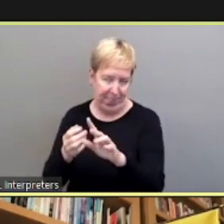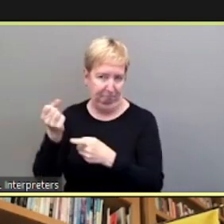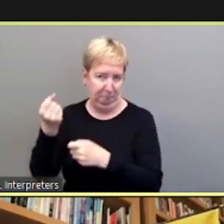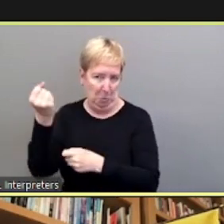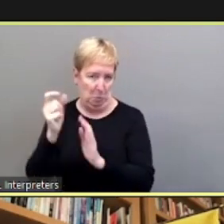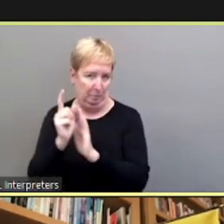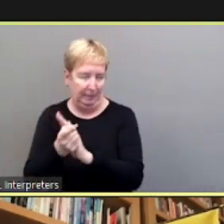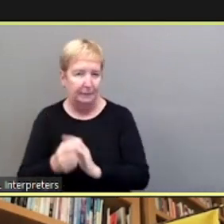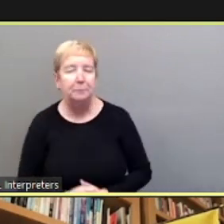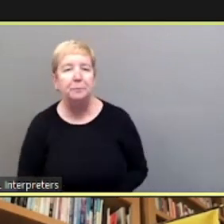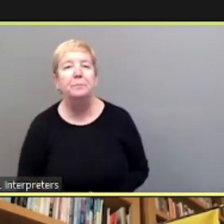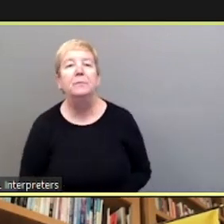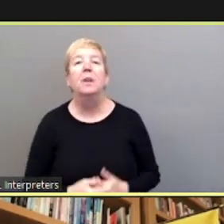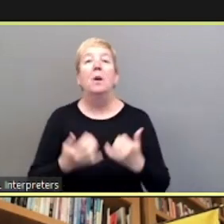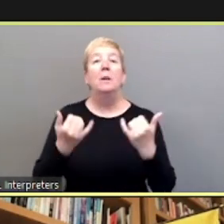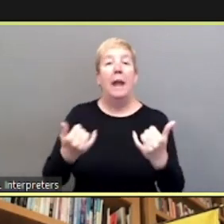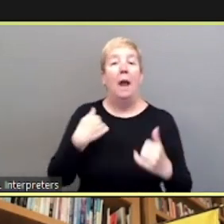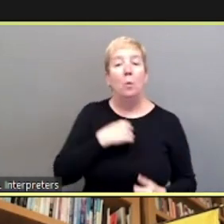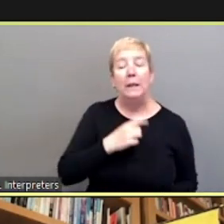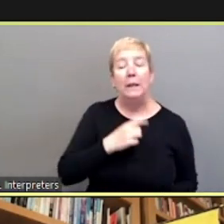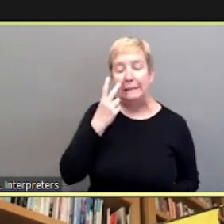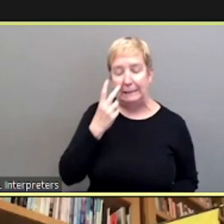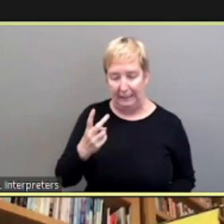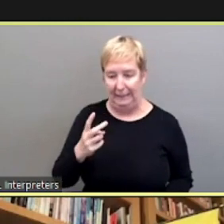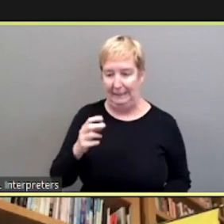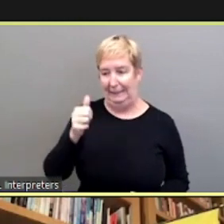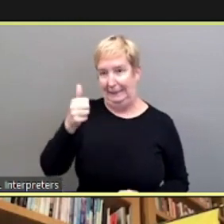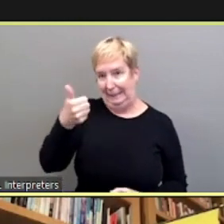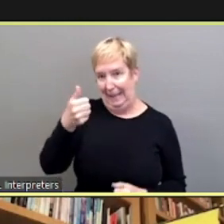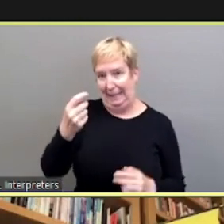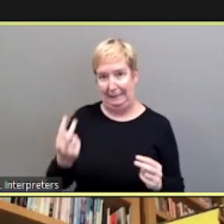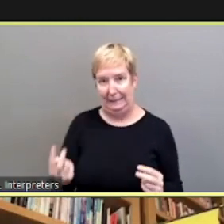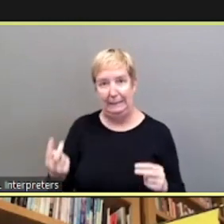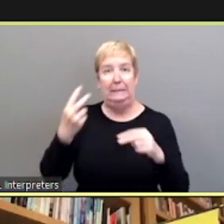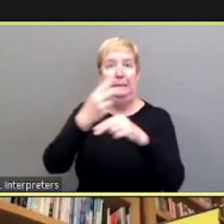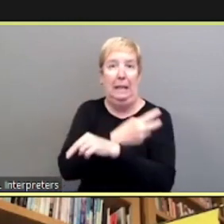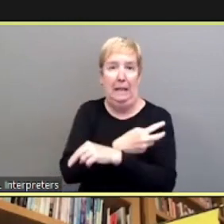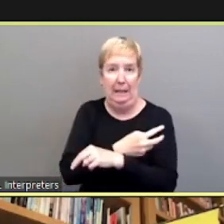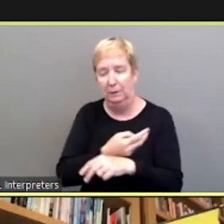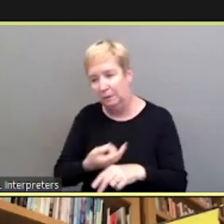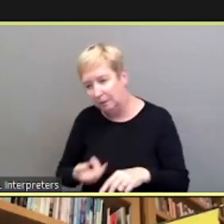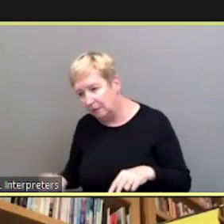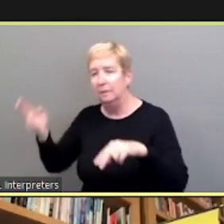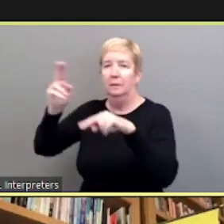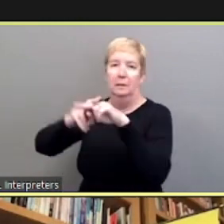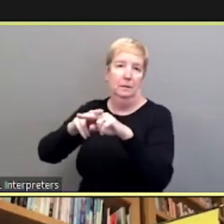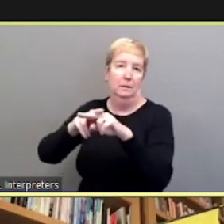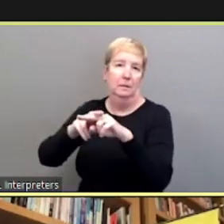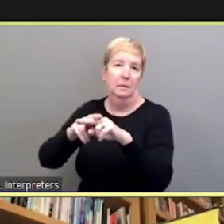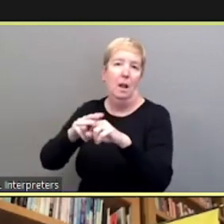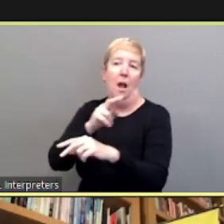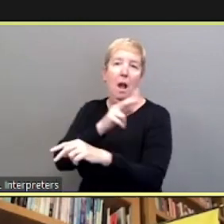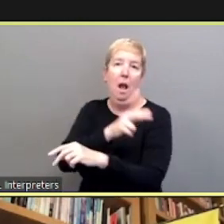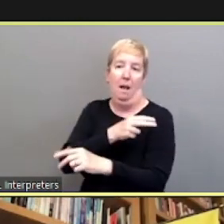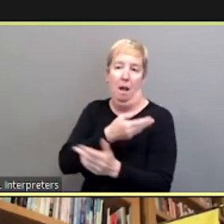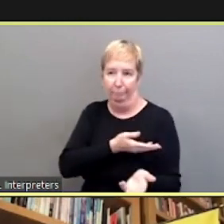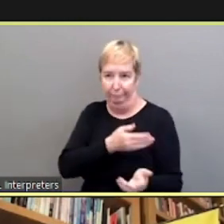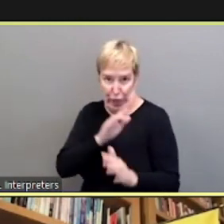So we are seeing a 10 times increase in hospitalizations